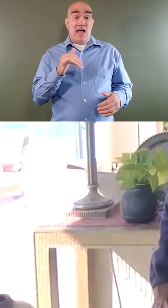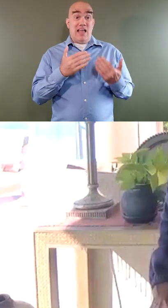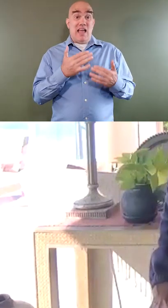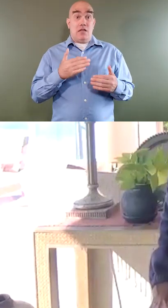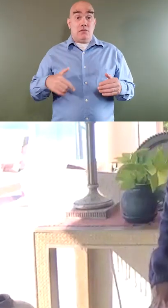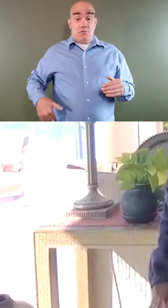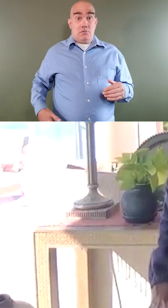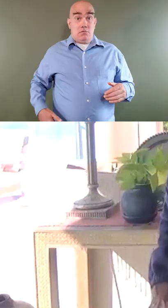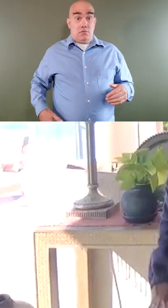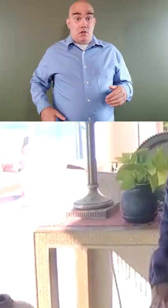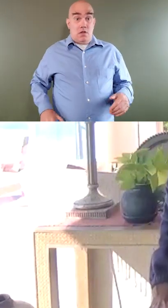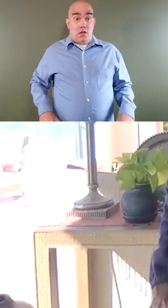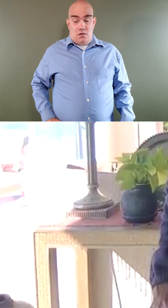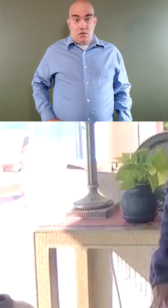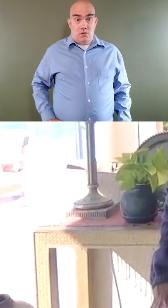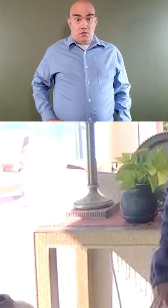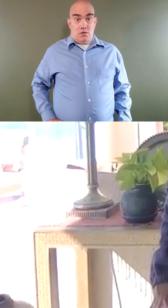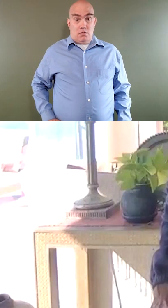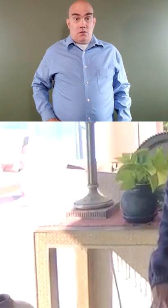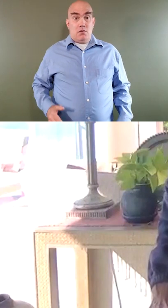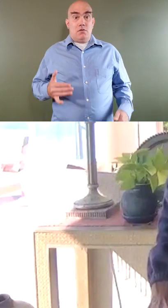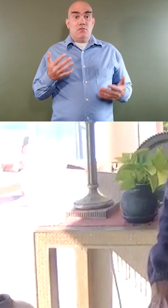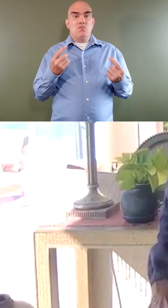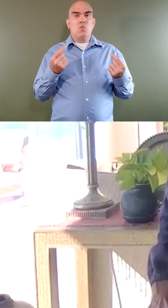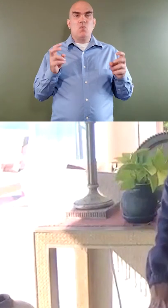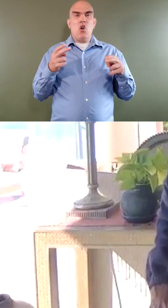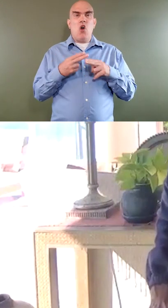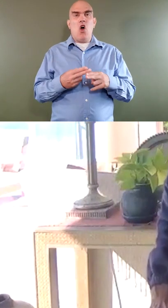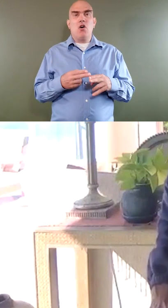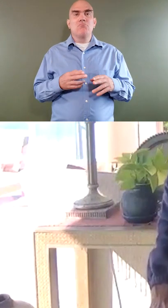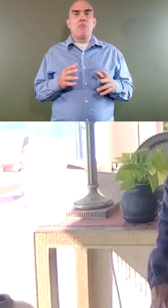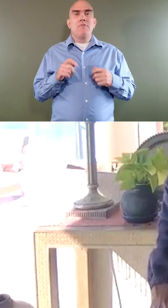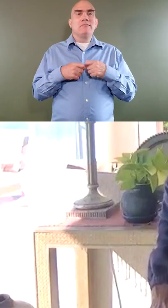waist, to do leisurely tying the coat.